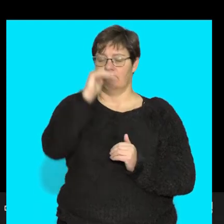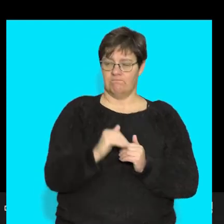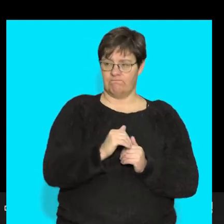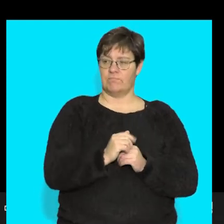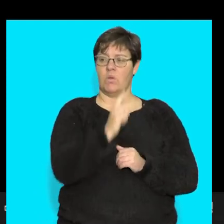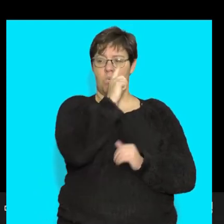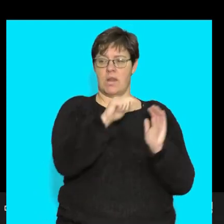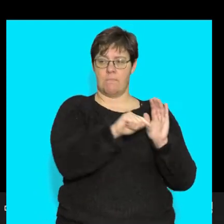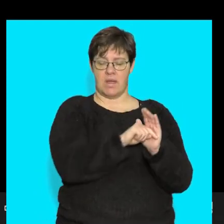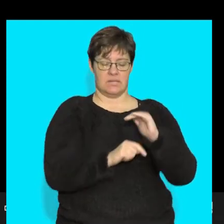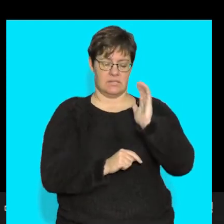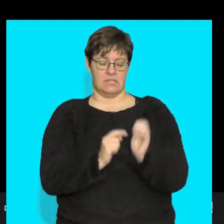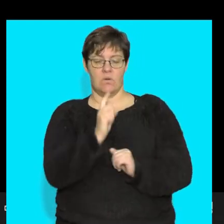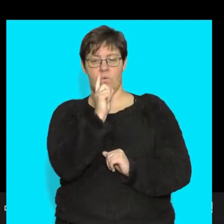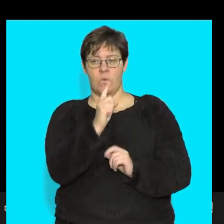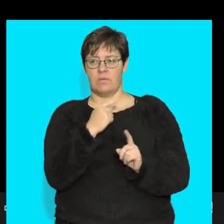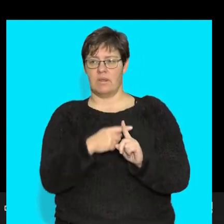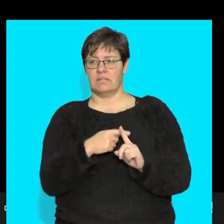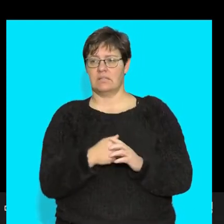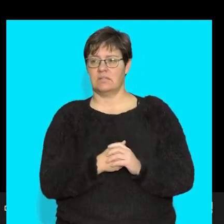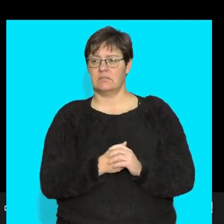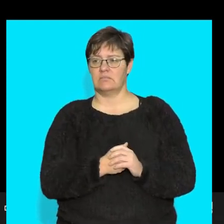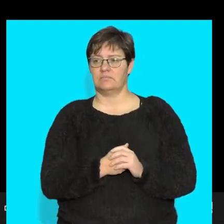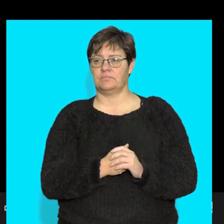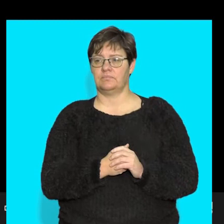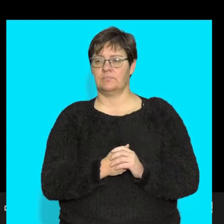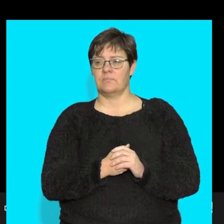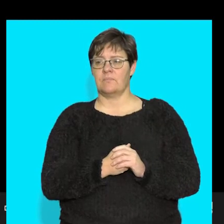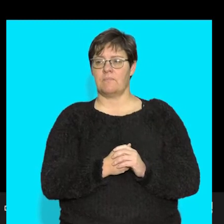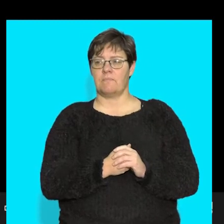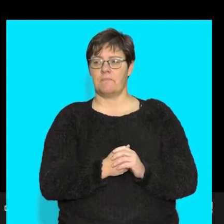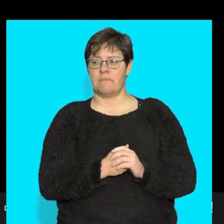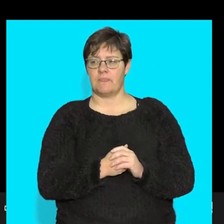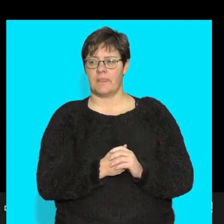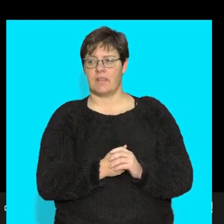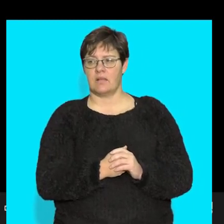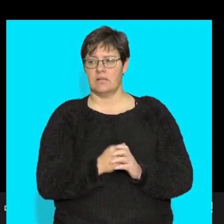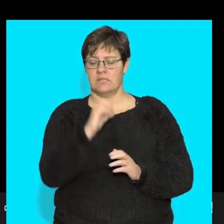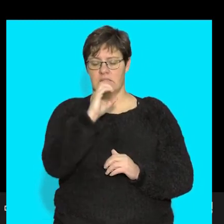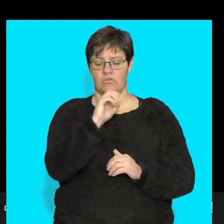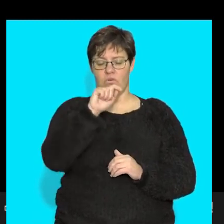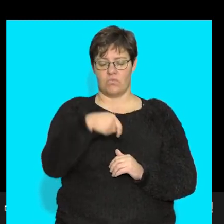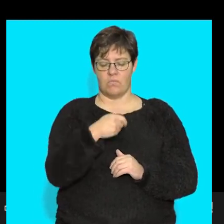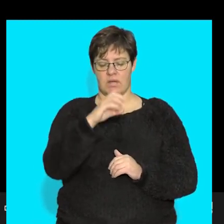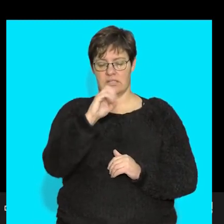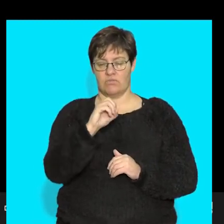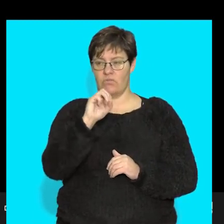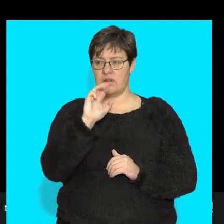1 minus, so let me just open brackets, 1 minus 1 plus